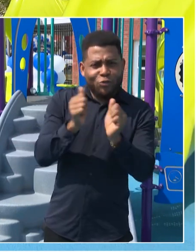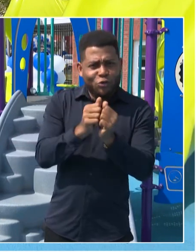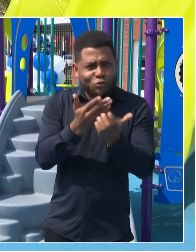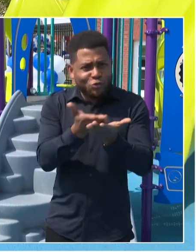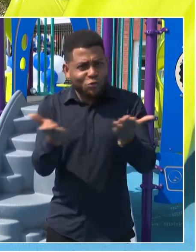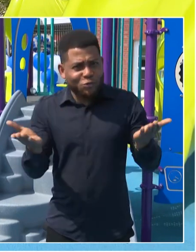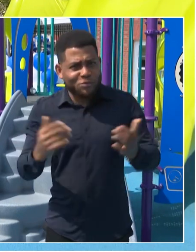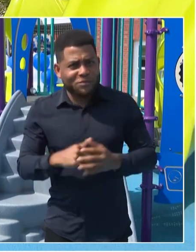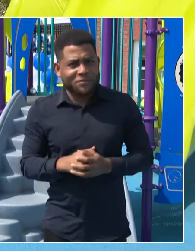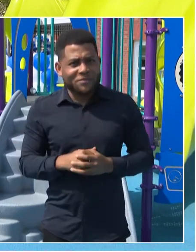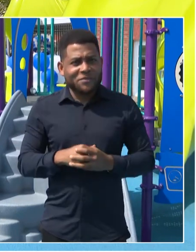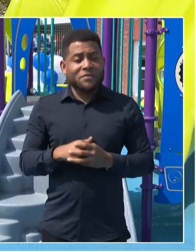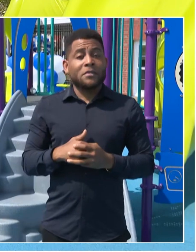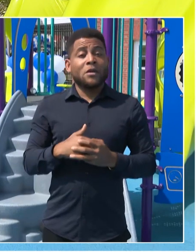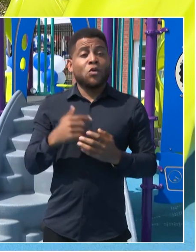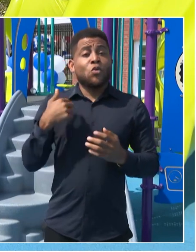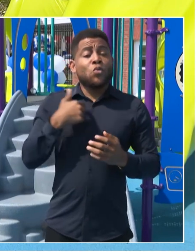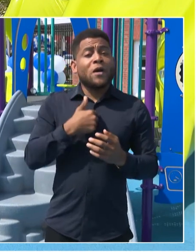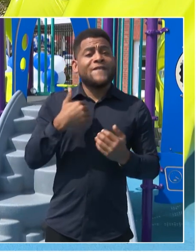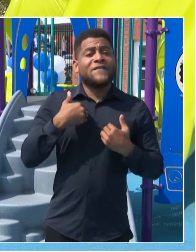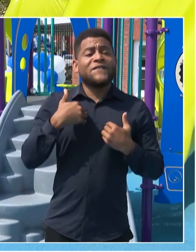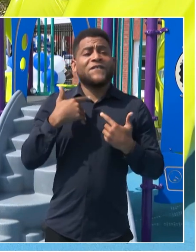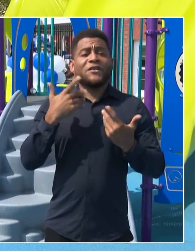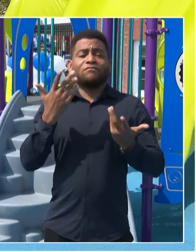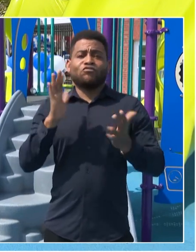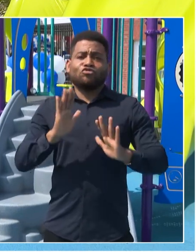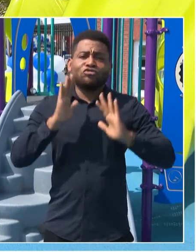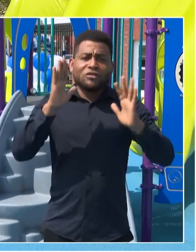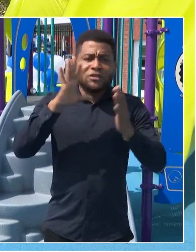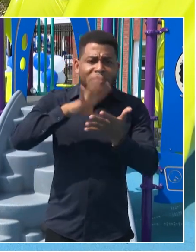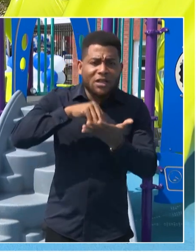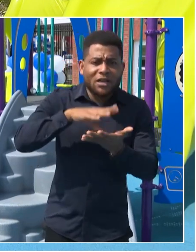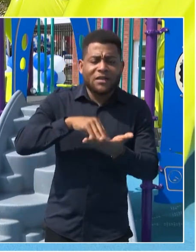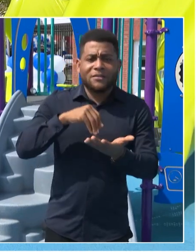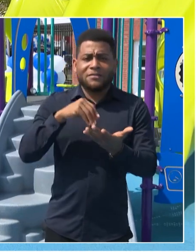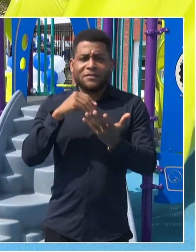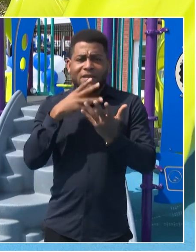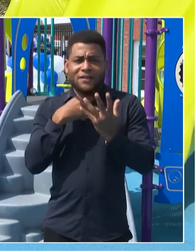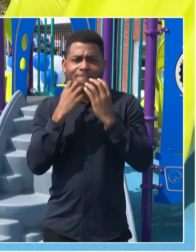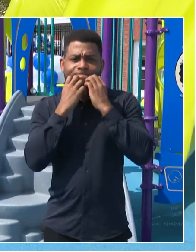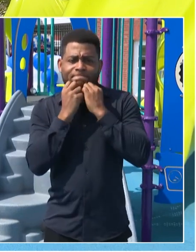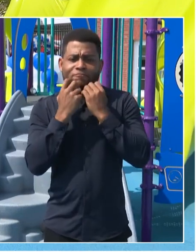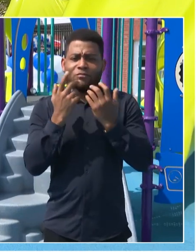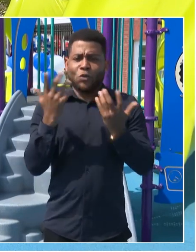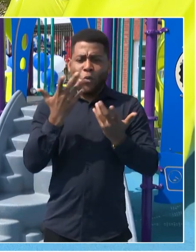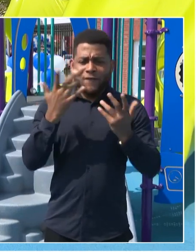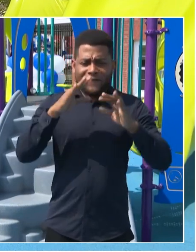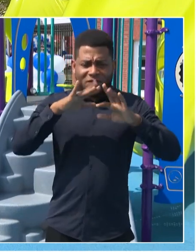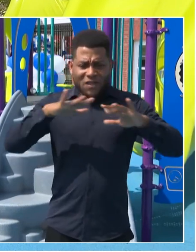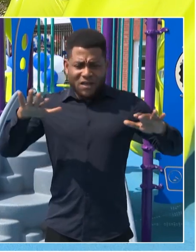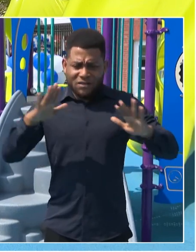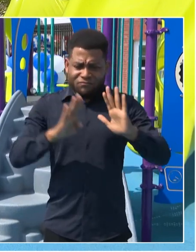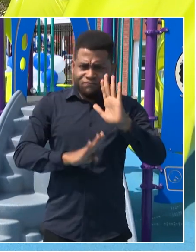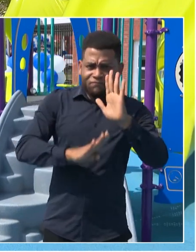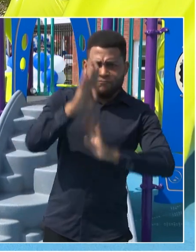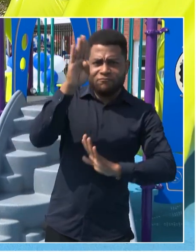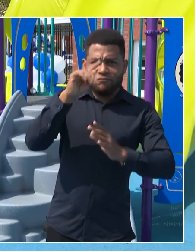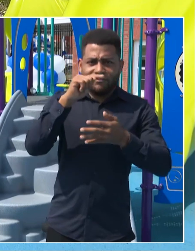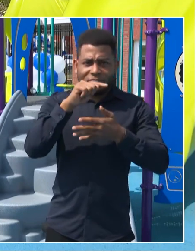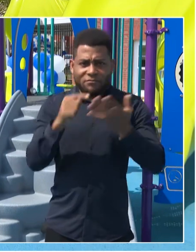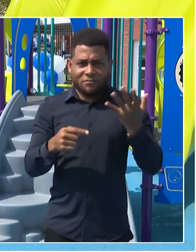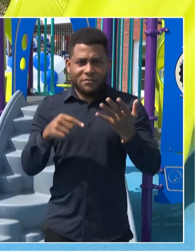joyful learning experiences and values centered around being a school where diversity thrives. Our parent-teacher organization often